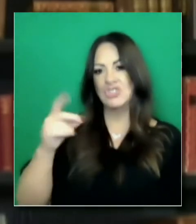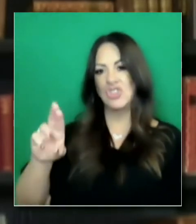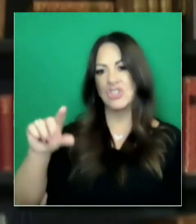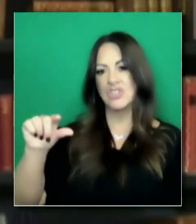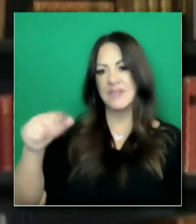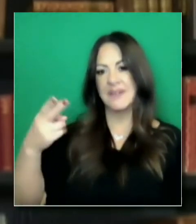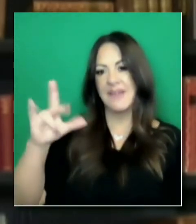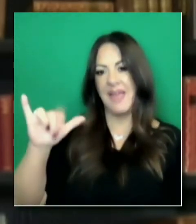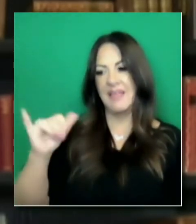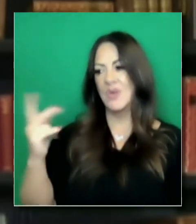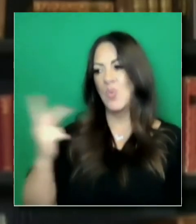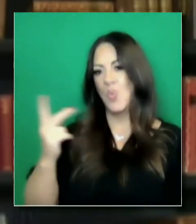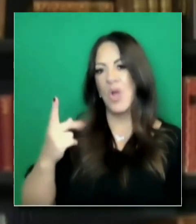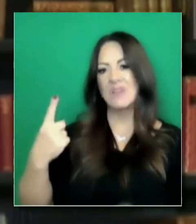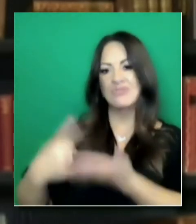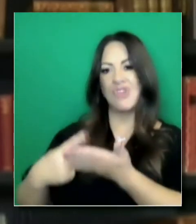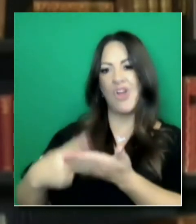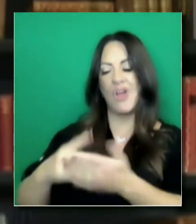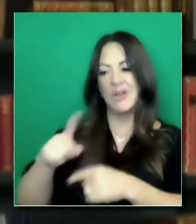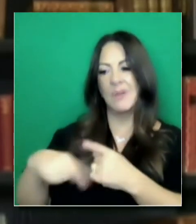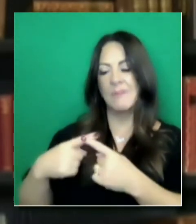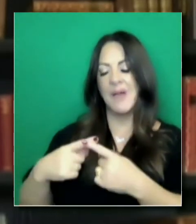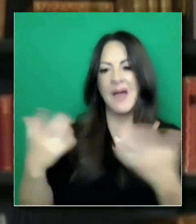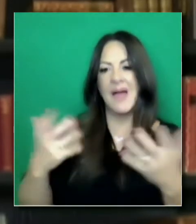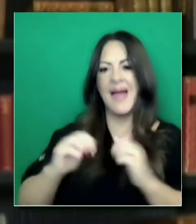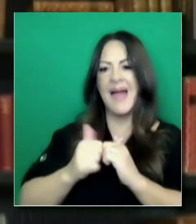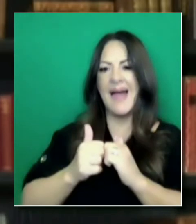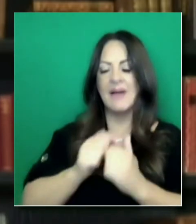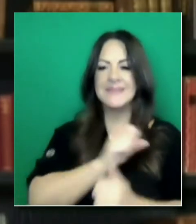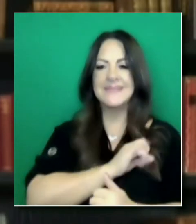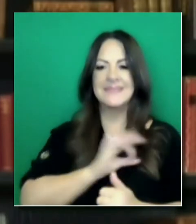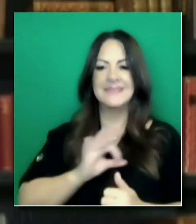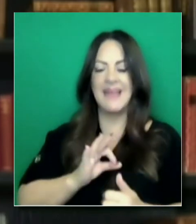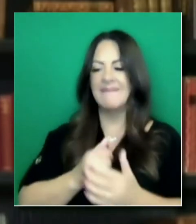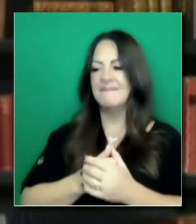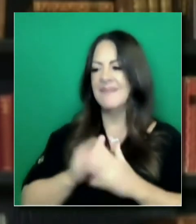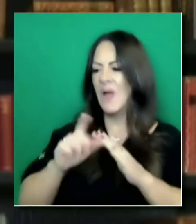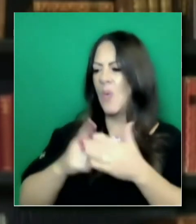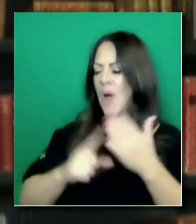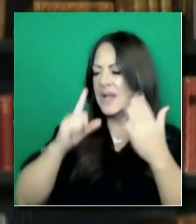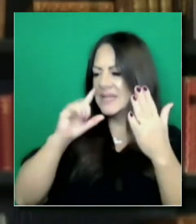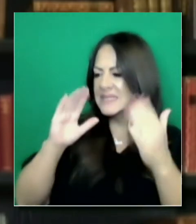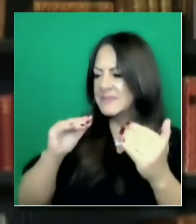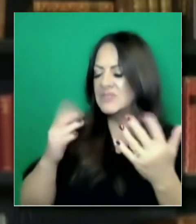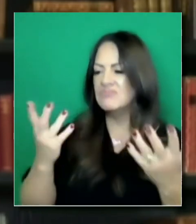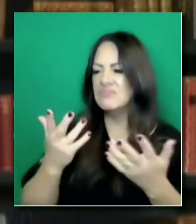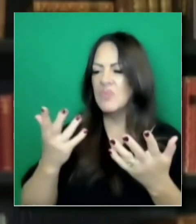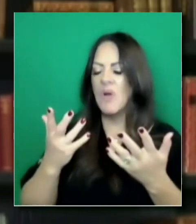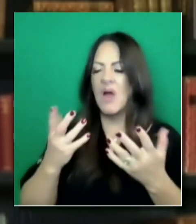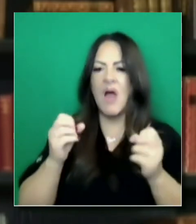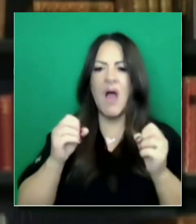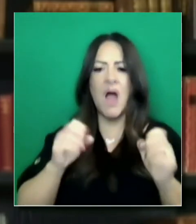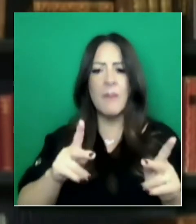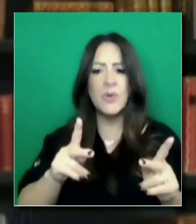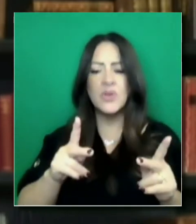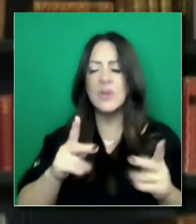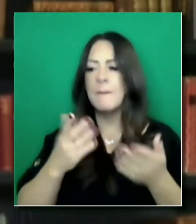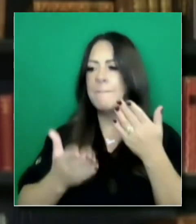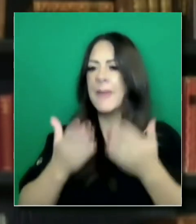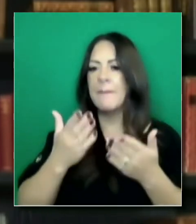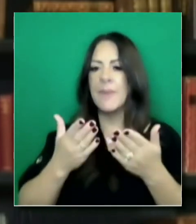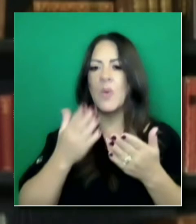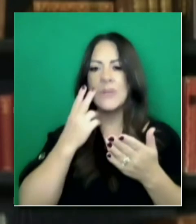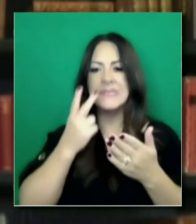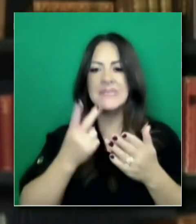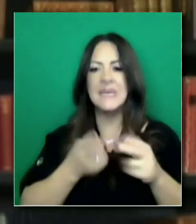about staffing, particularly expectations on opportunities to see a modest increase in staff